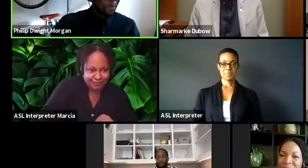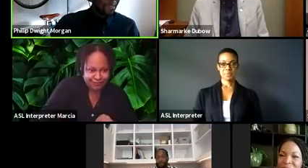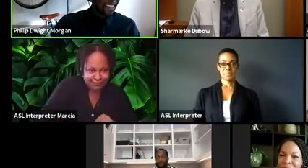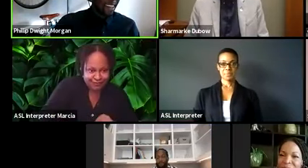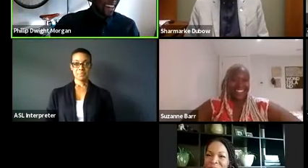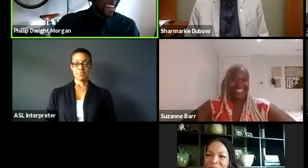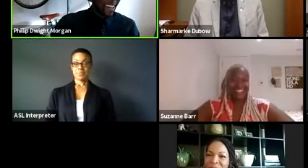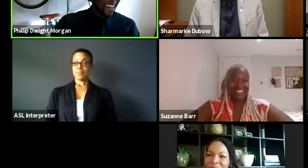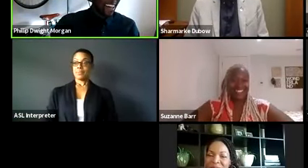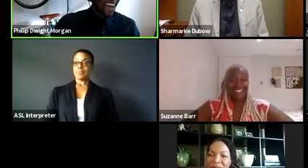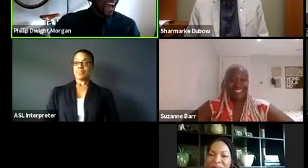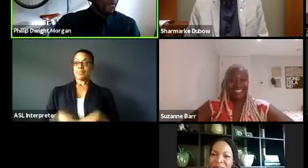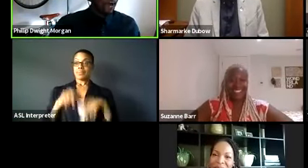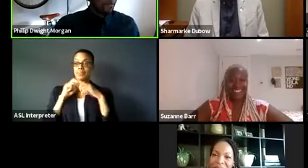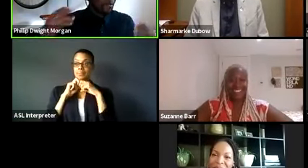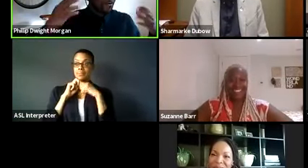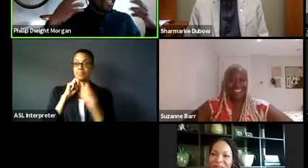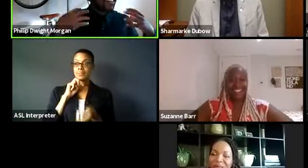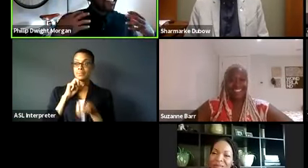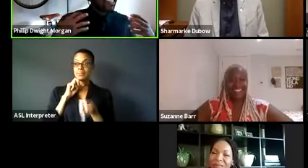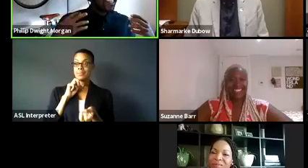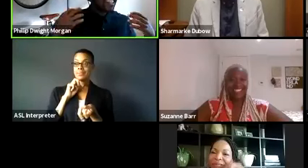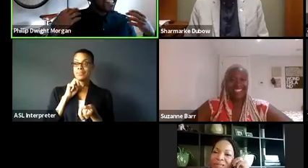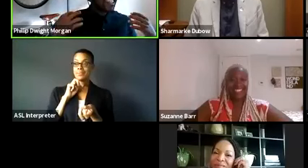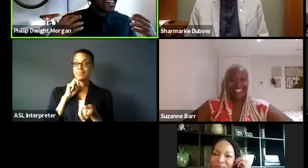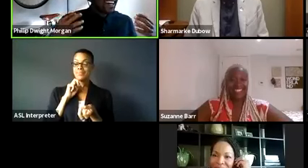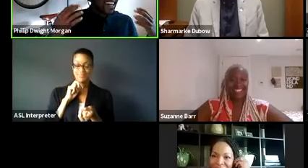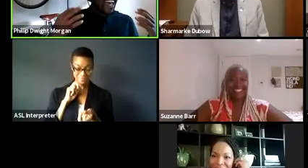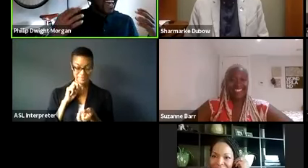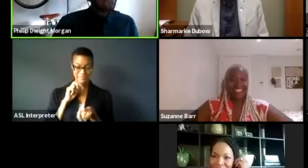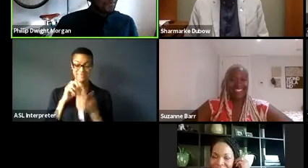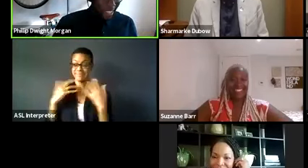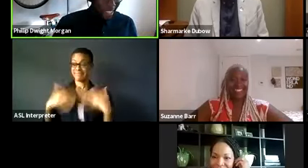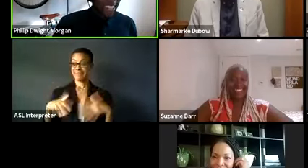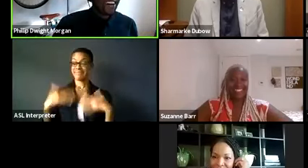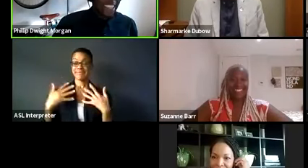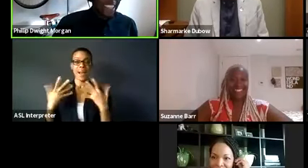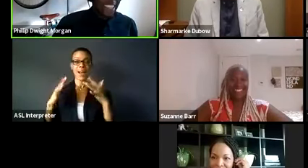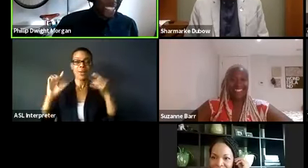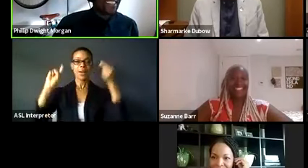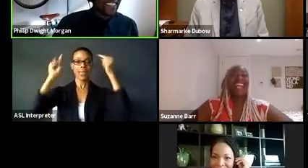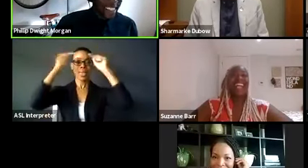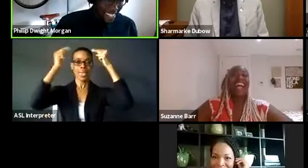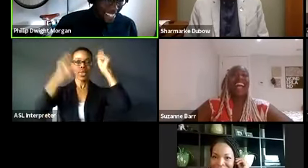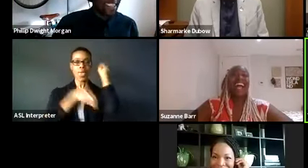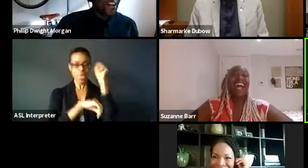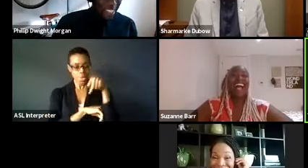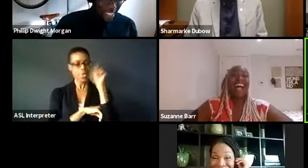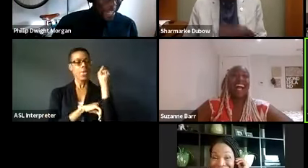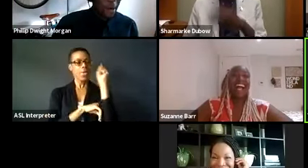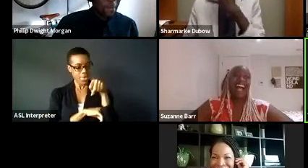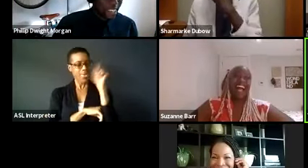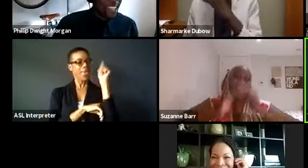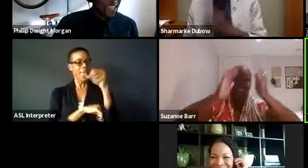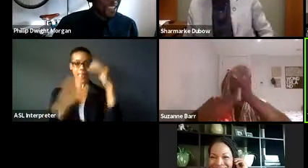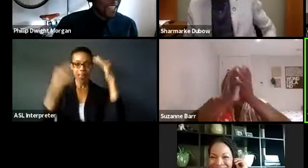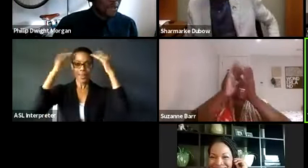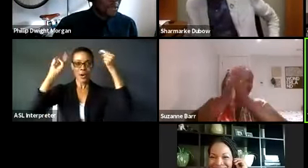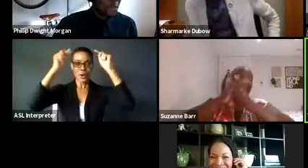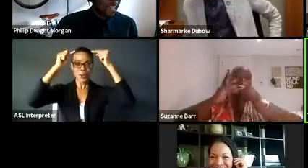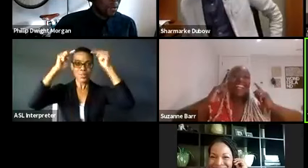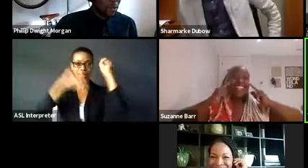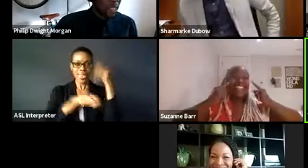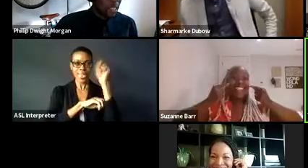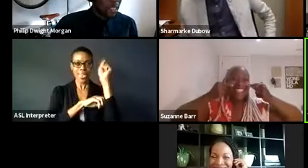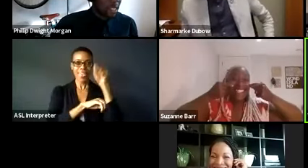Wow, I'm already starting to get a headache from all the head nodding, just nonstop. thank